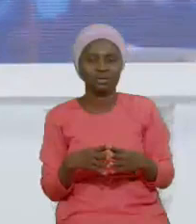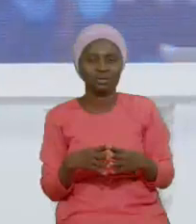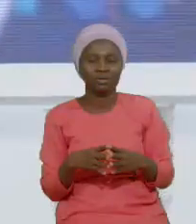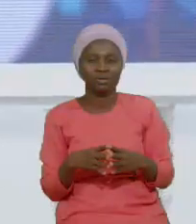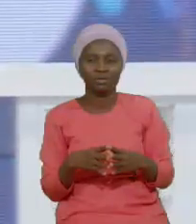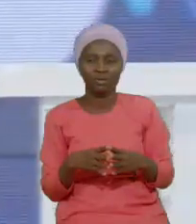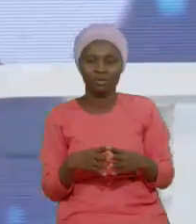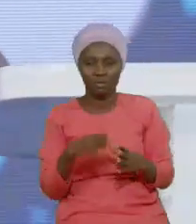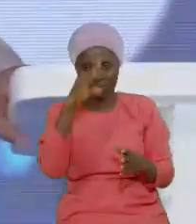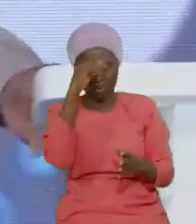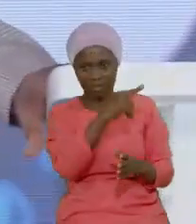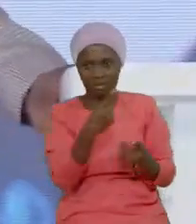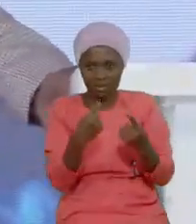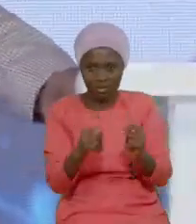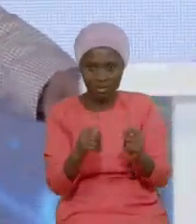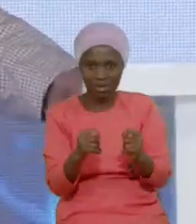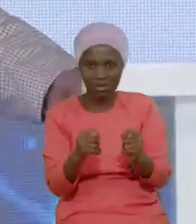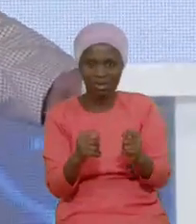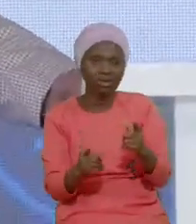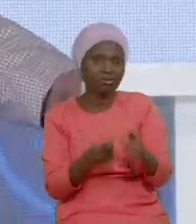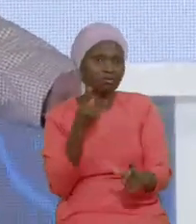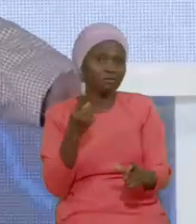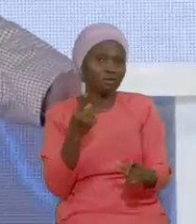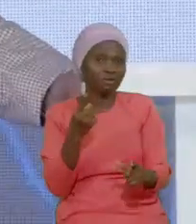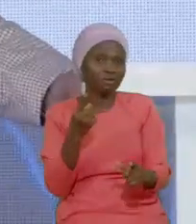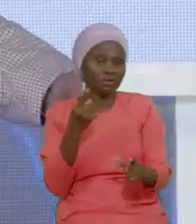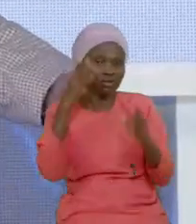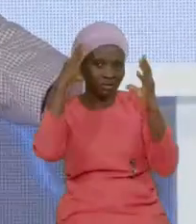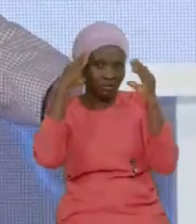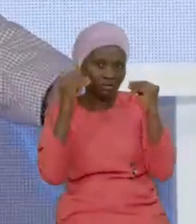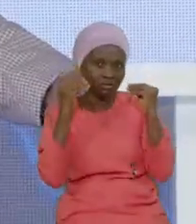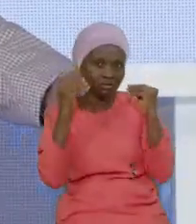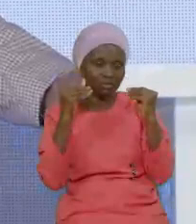He tried the first experiment, he failed.